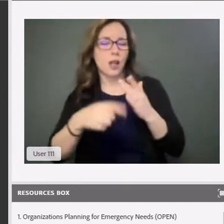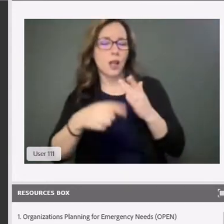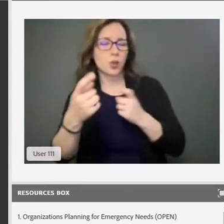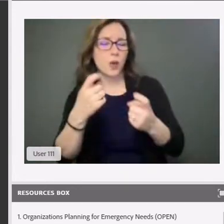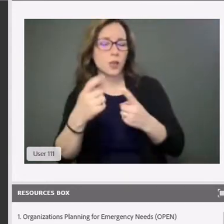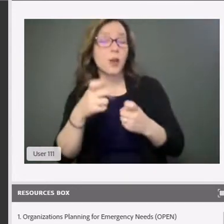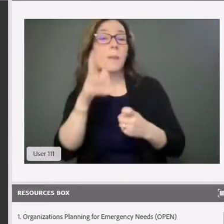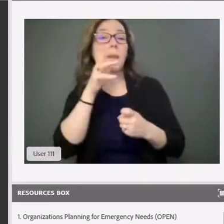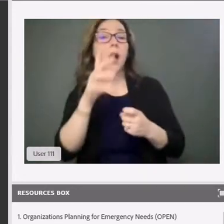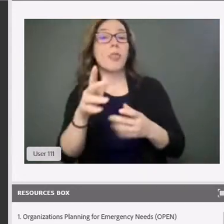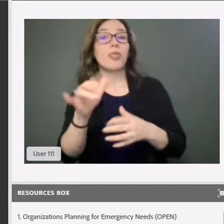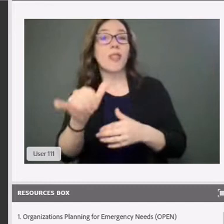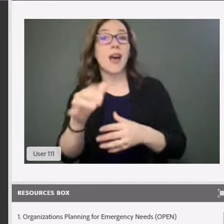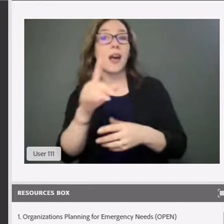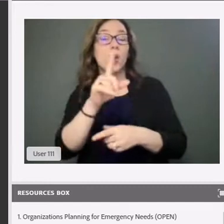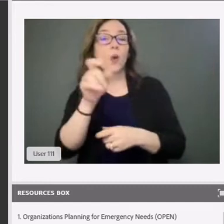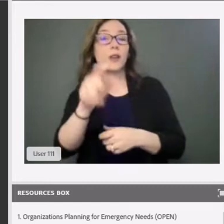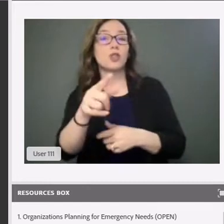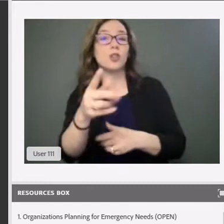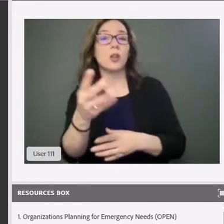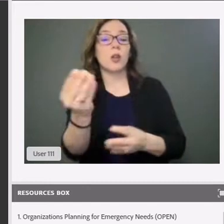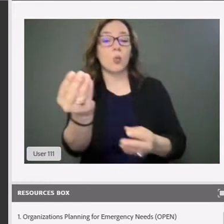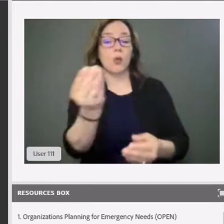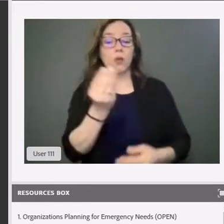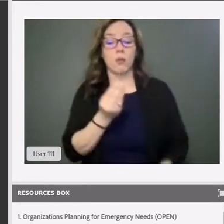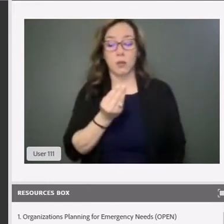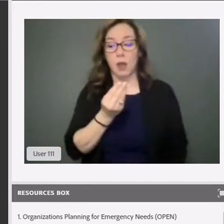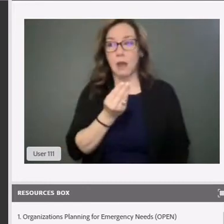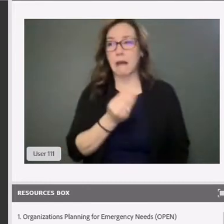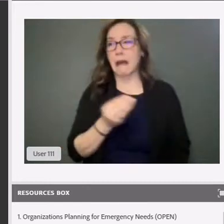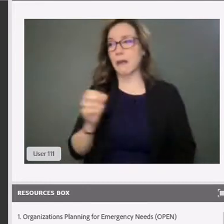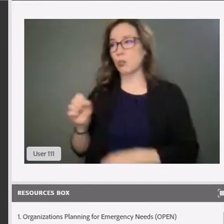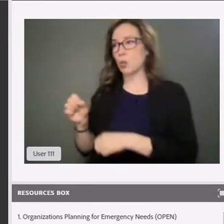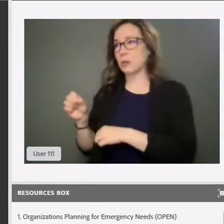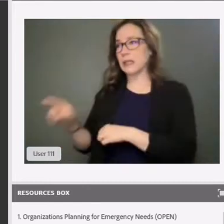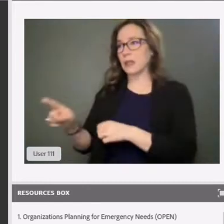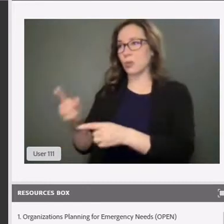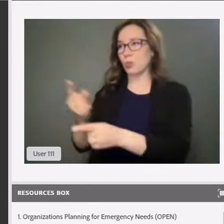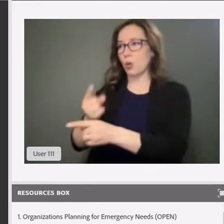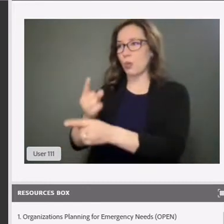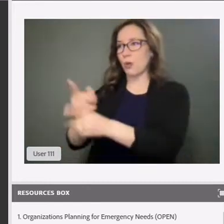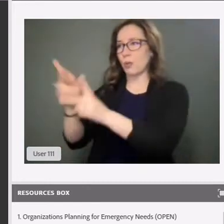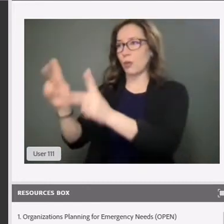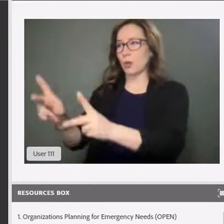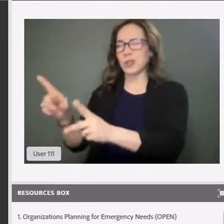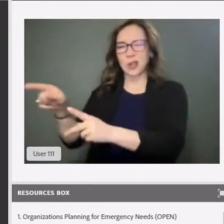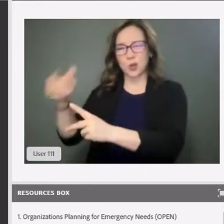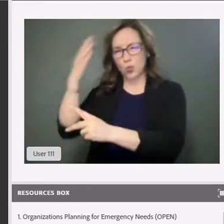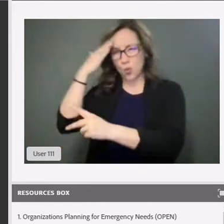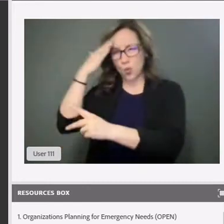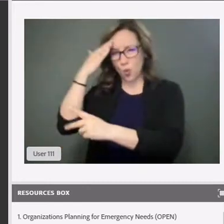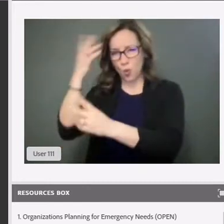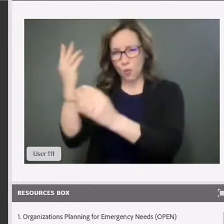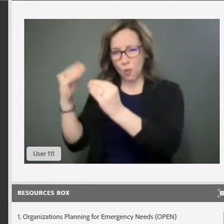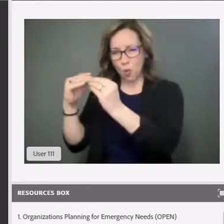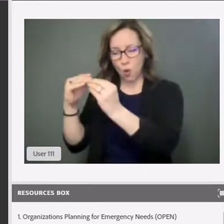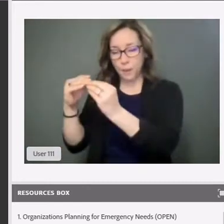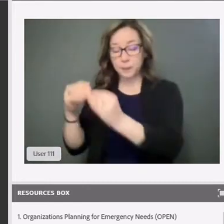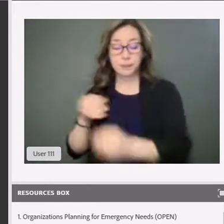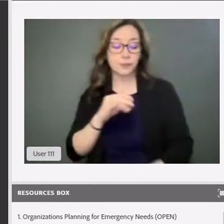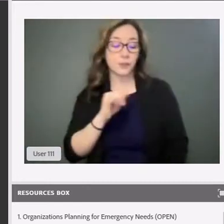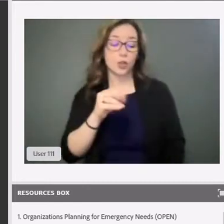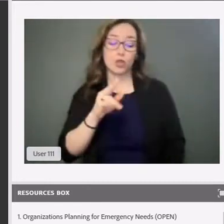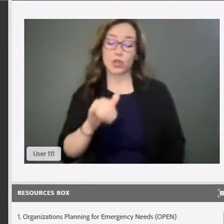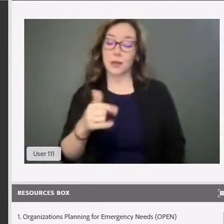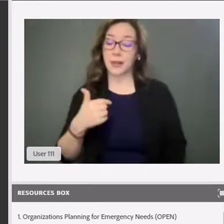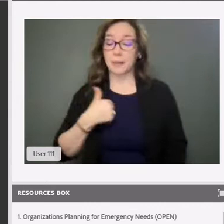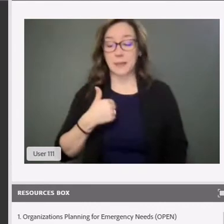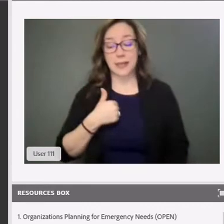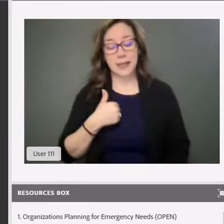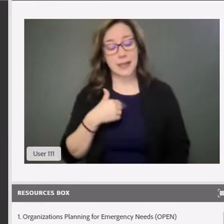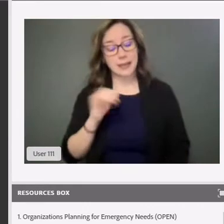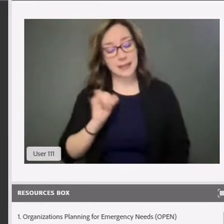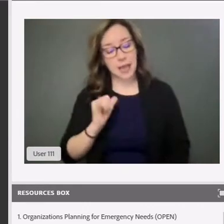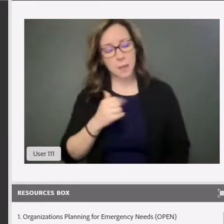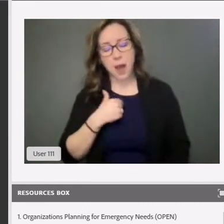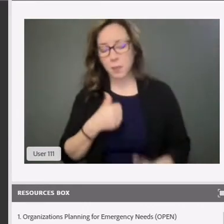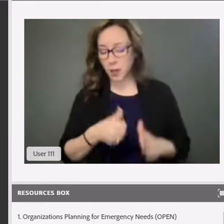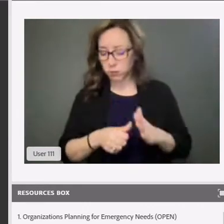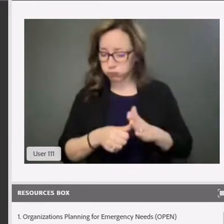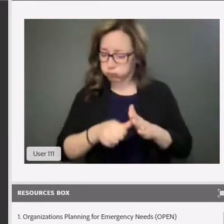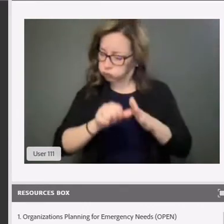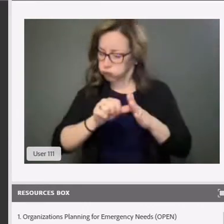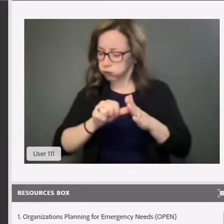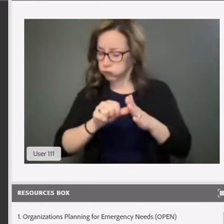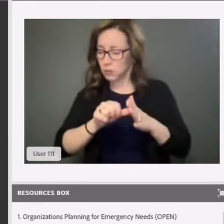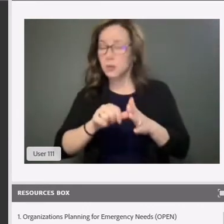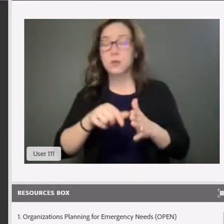but we will take those as get backs and we will get back to you. Secondly, I know Ginny said this, I said this, I'm going to keep driving this home.